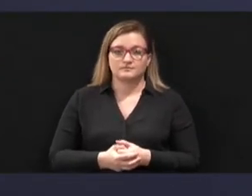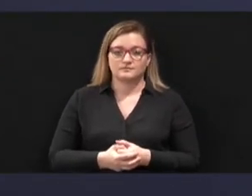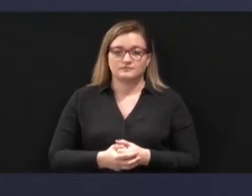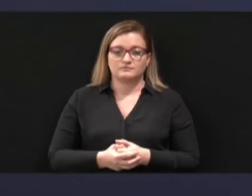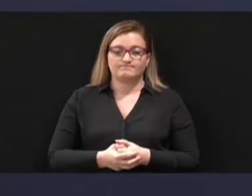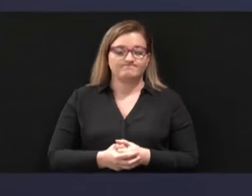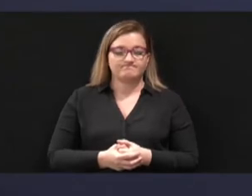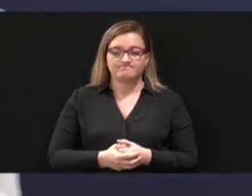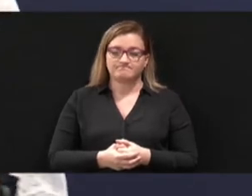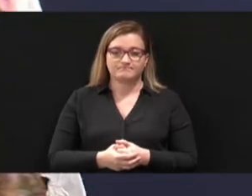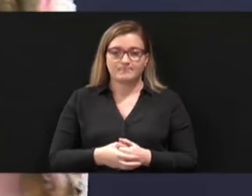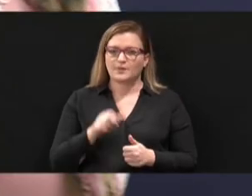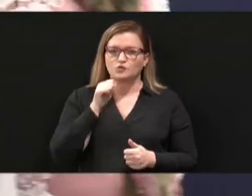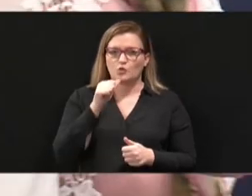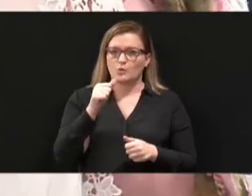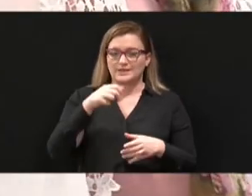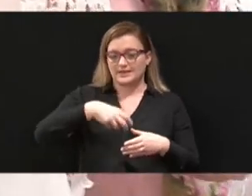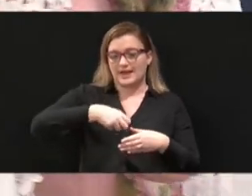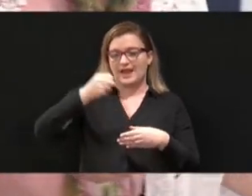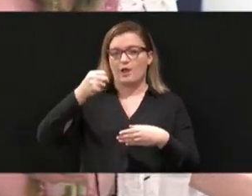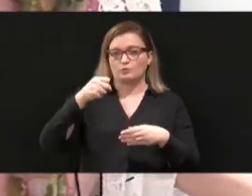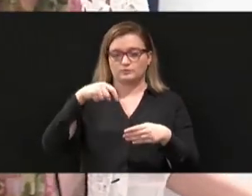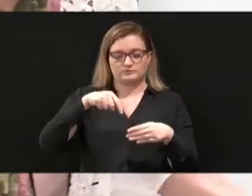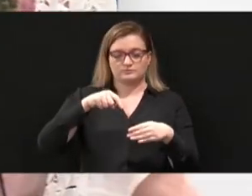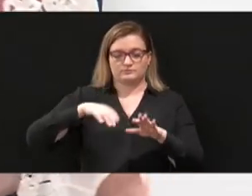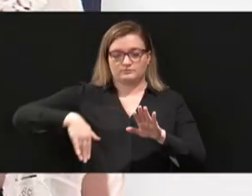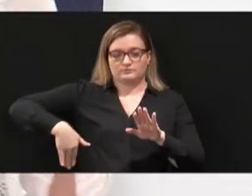you don't need to get these out yet, but